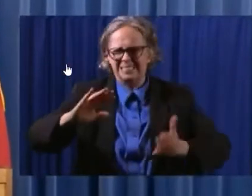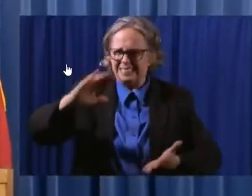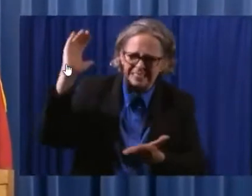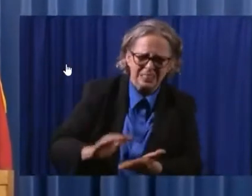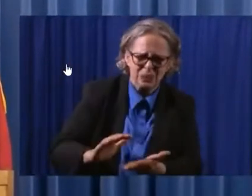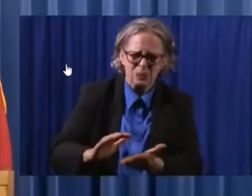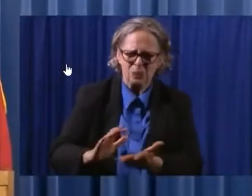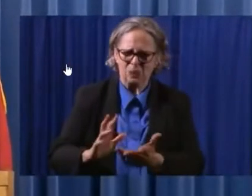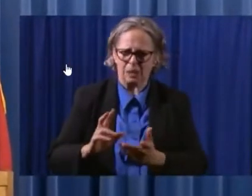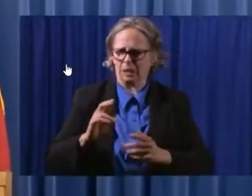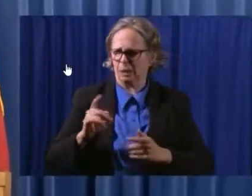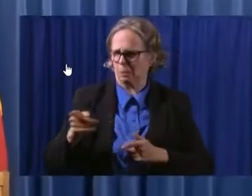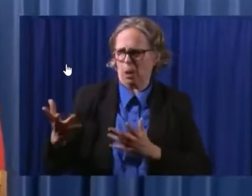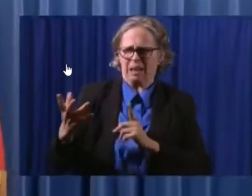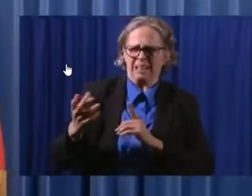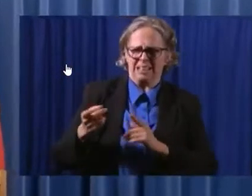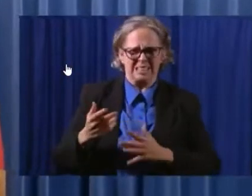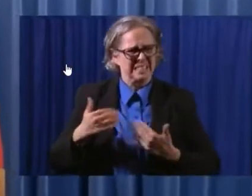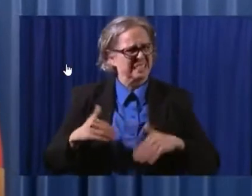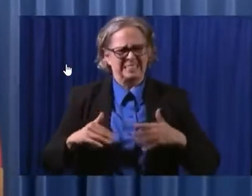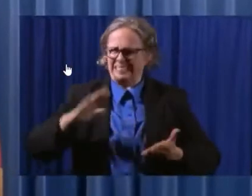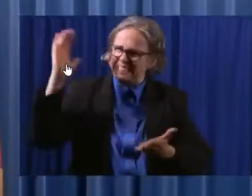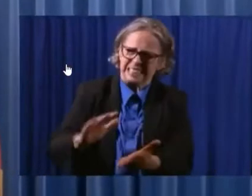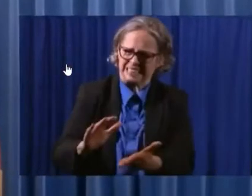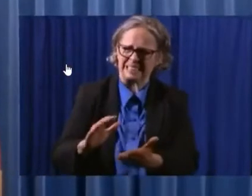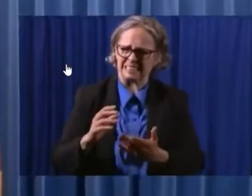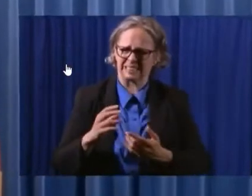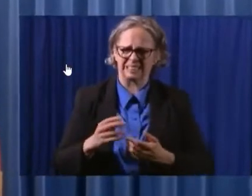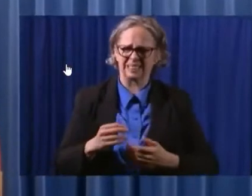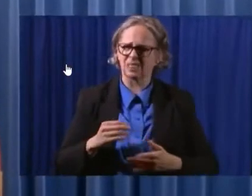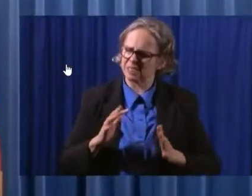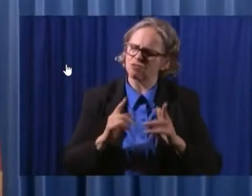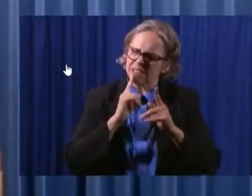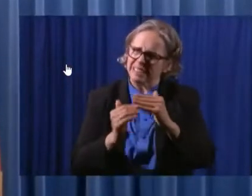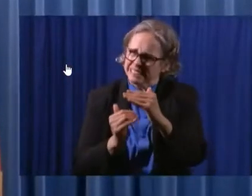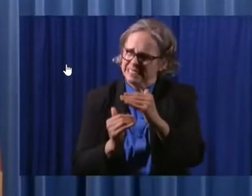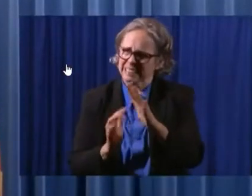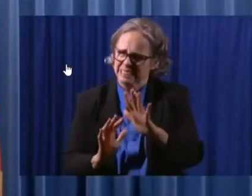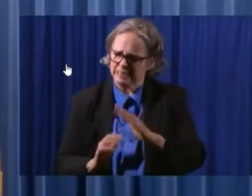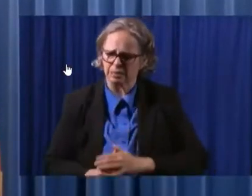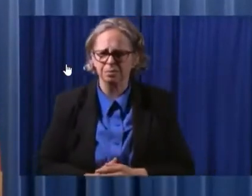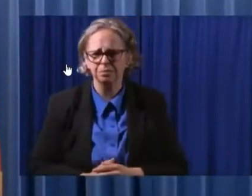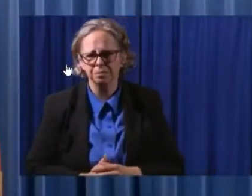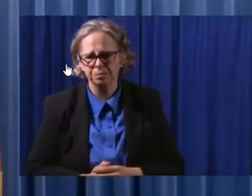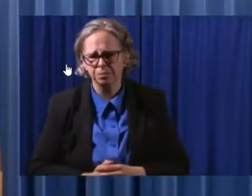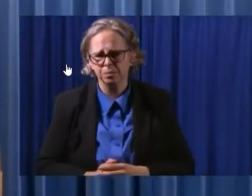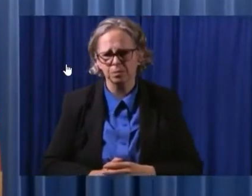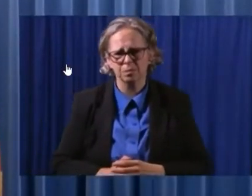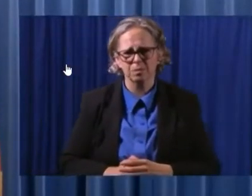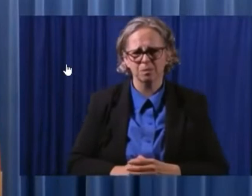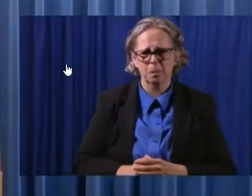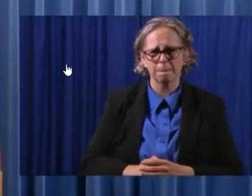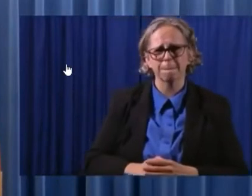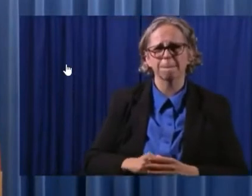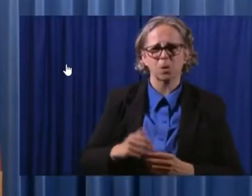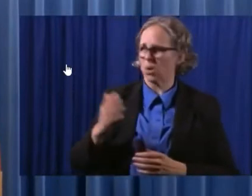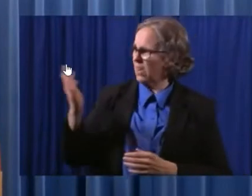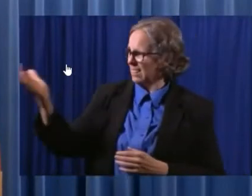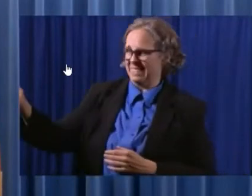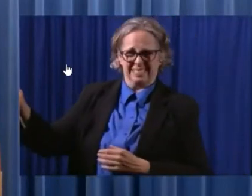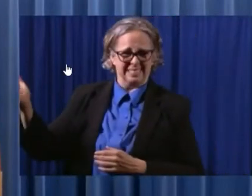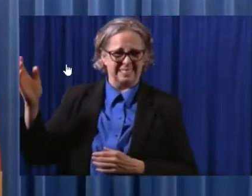hospital or a nursing home or residential care. Just try to limit those. And so those are the counties, as you see, that